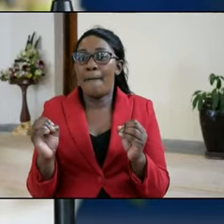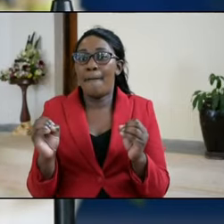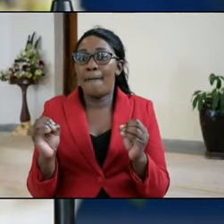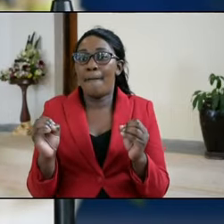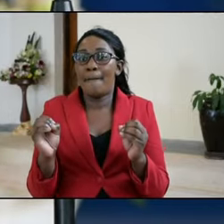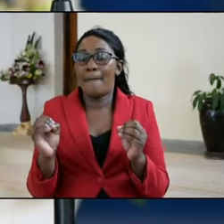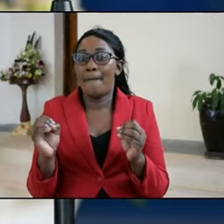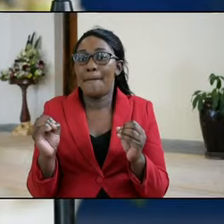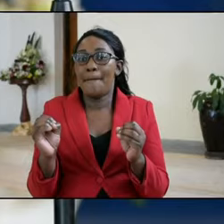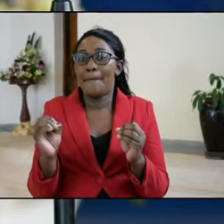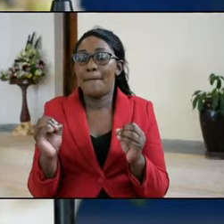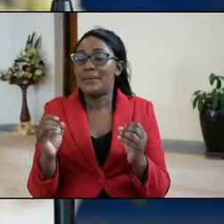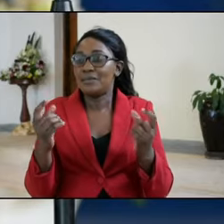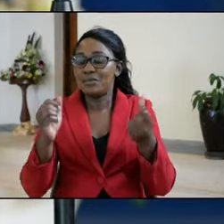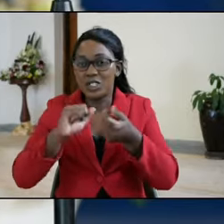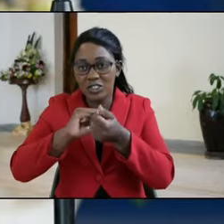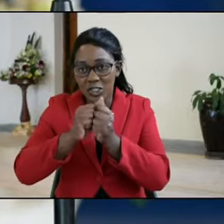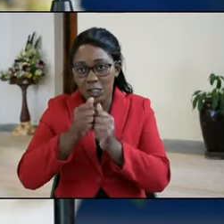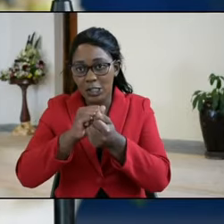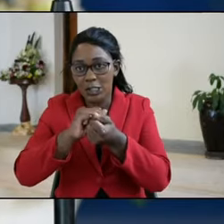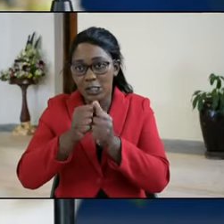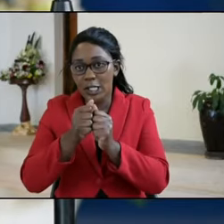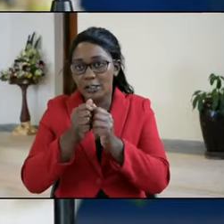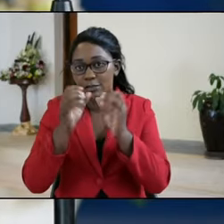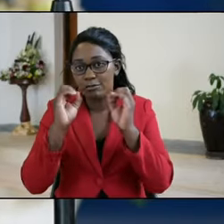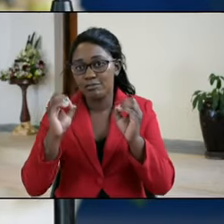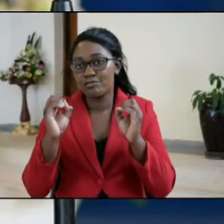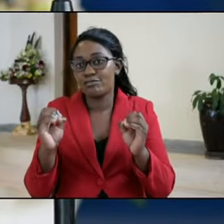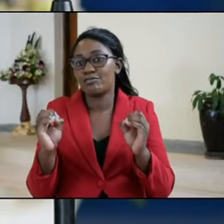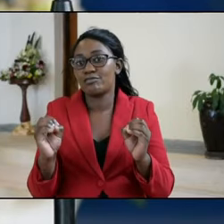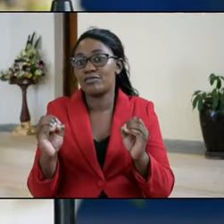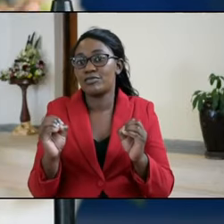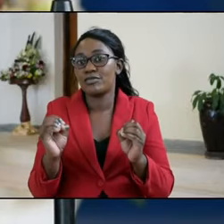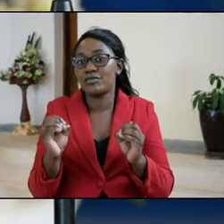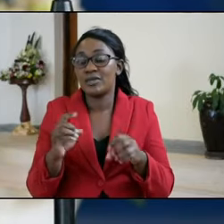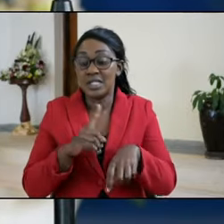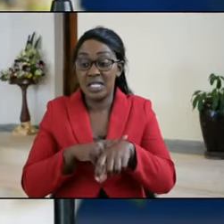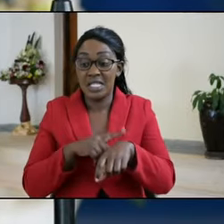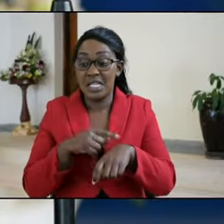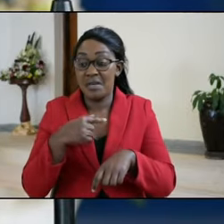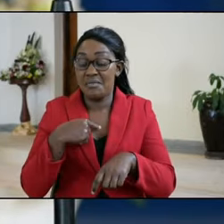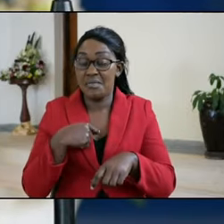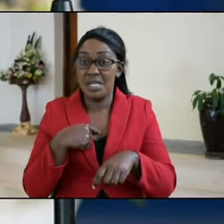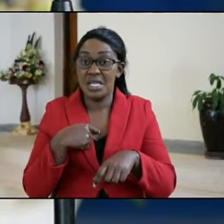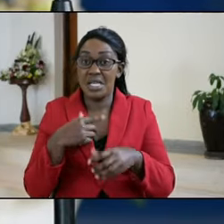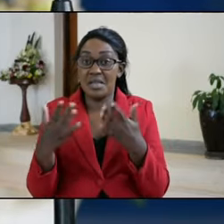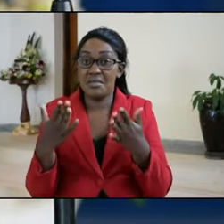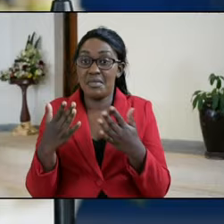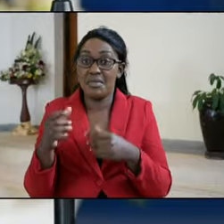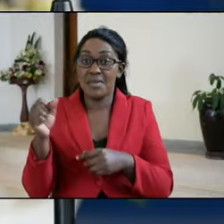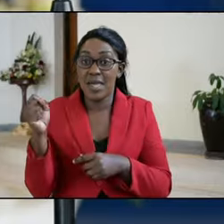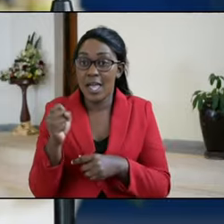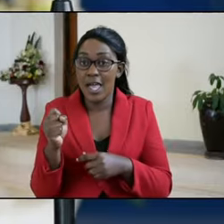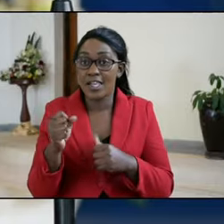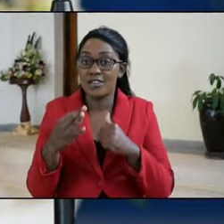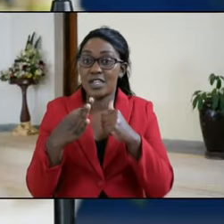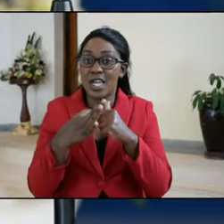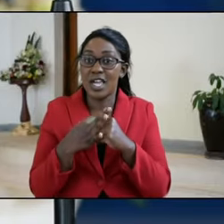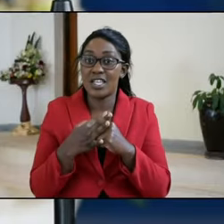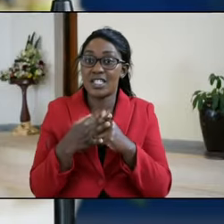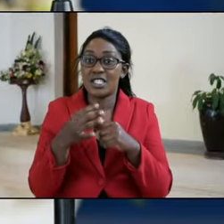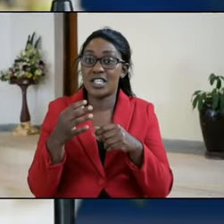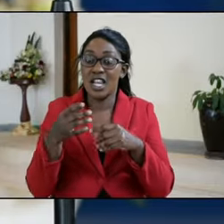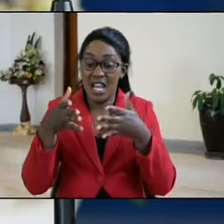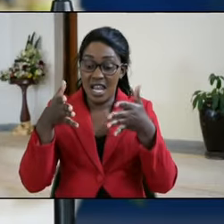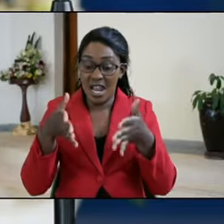lot. The person I am at 25 was not the person I was at 8. We change. But the Bible is consistent from Genesis